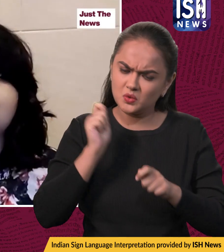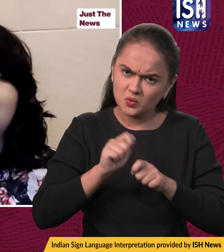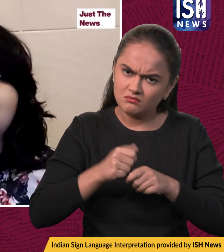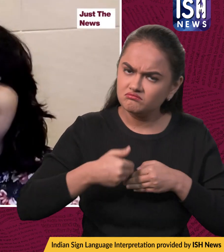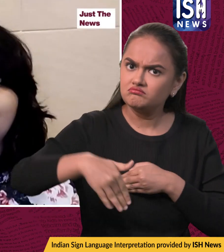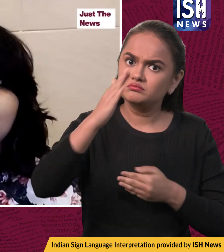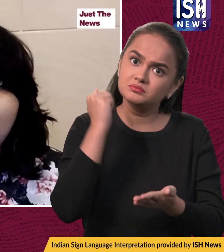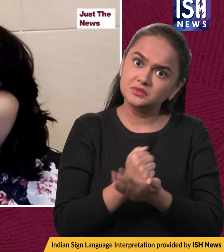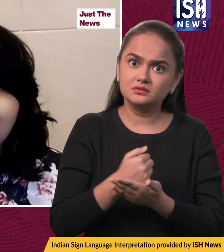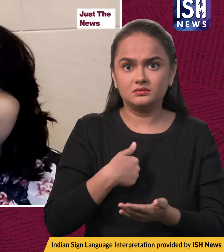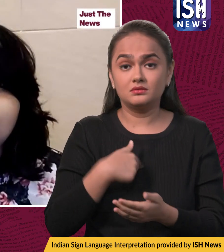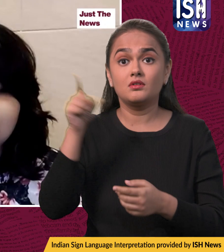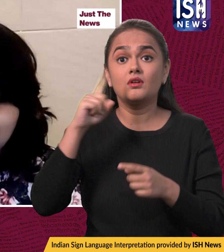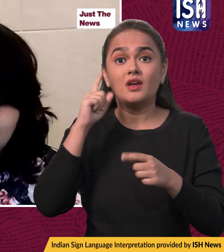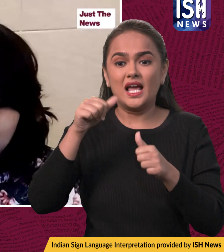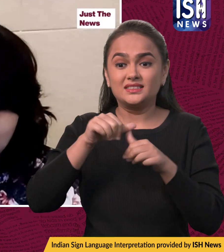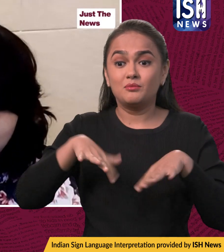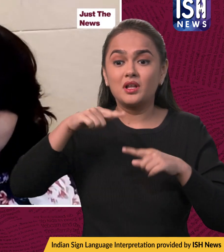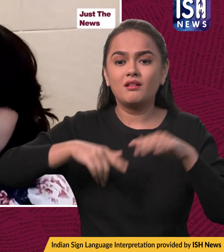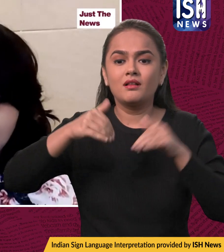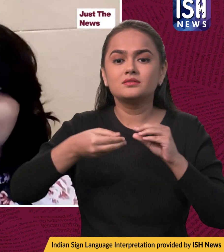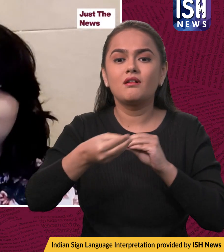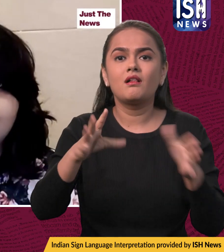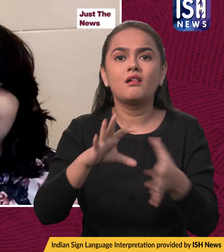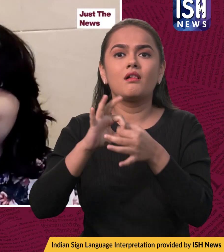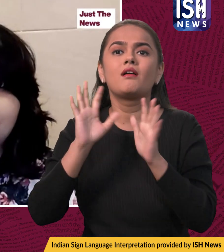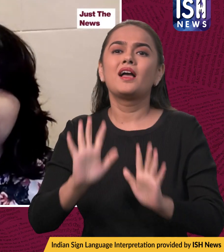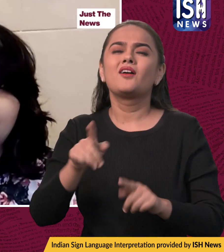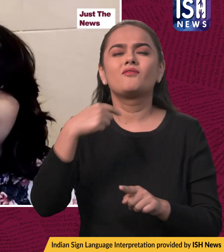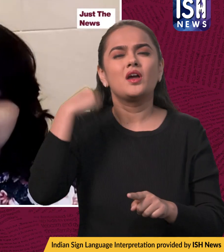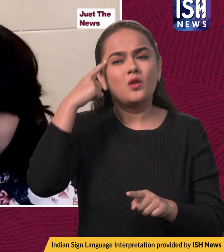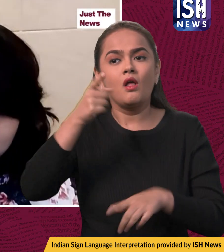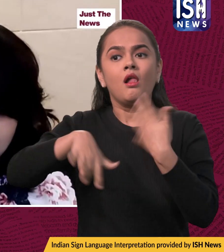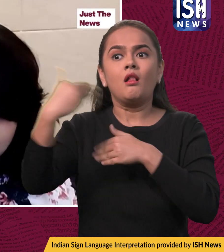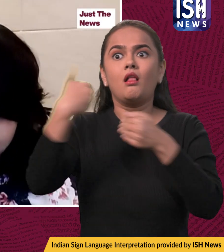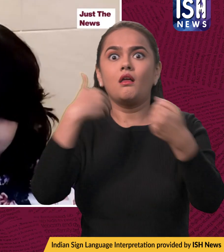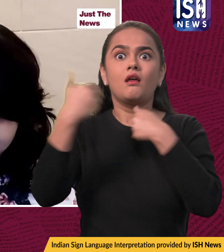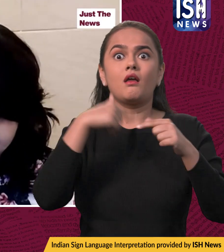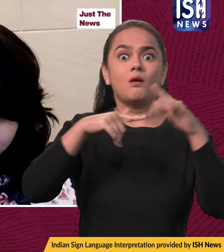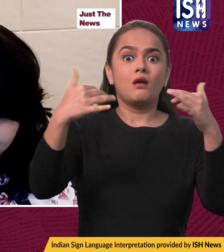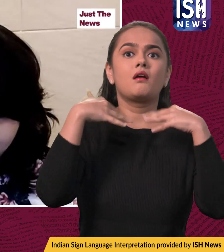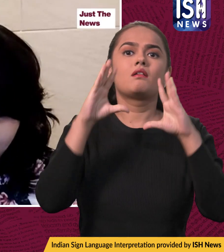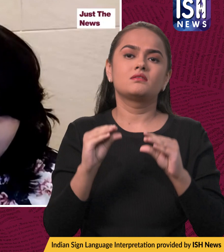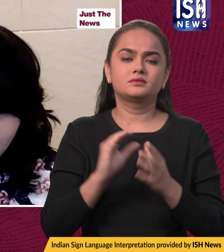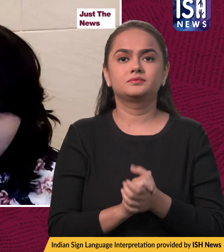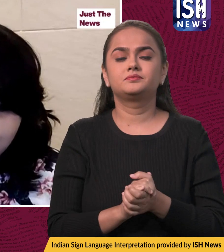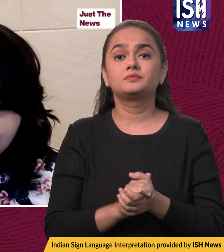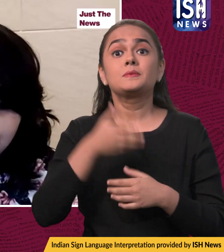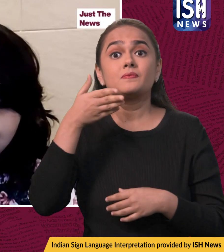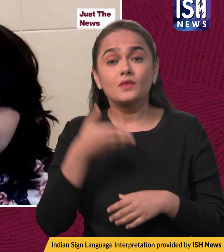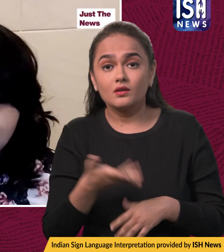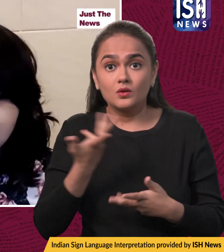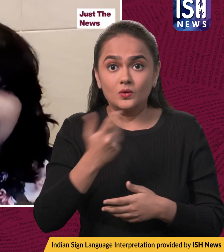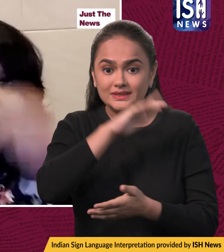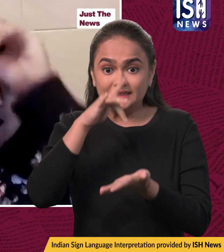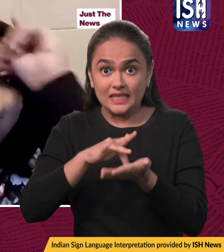raids just comes ahead of the assembly elections that was set to take place in the state. Also in the